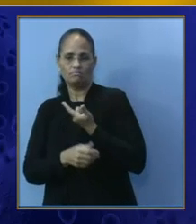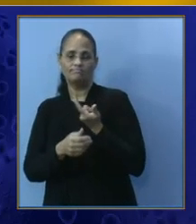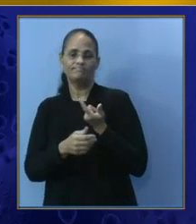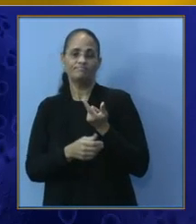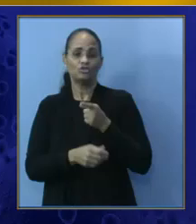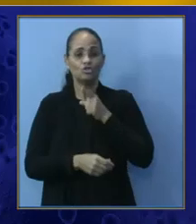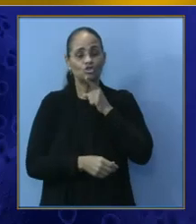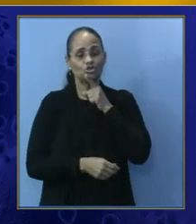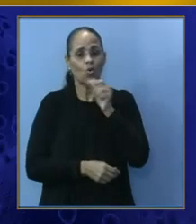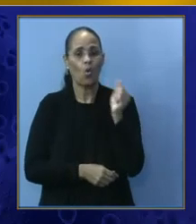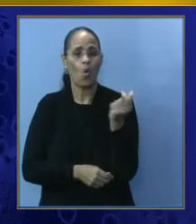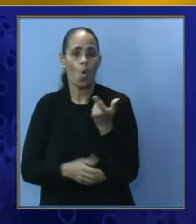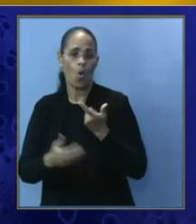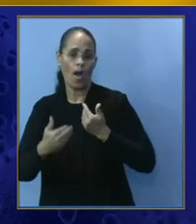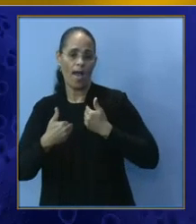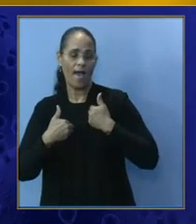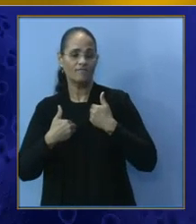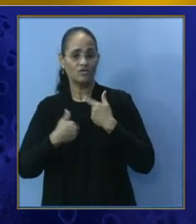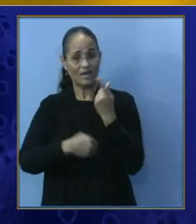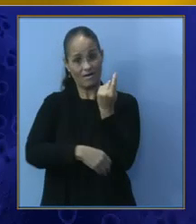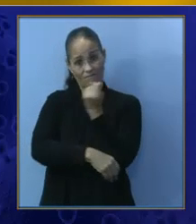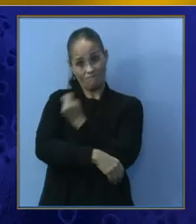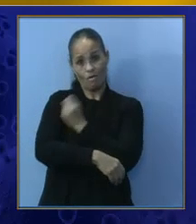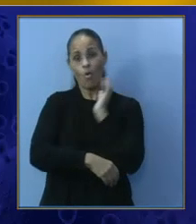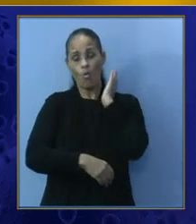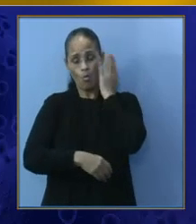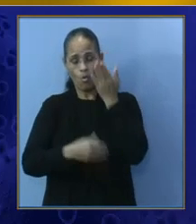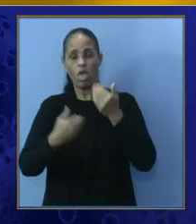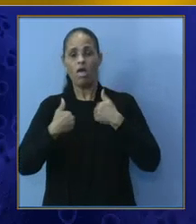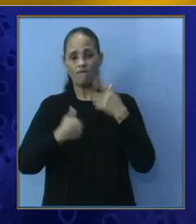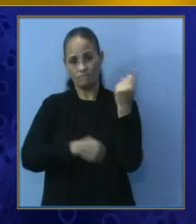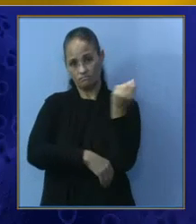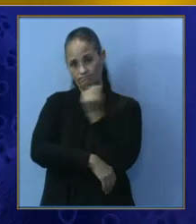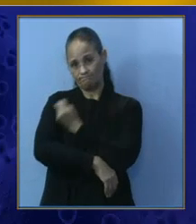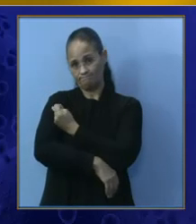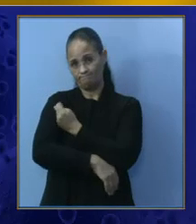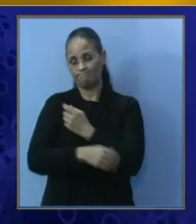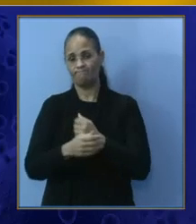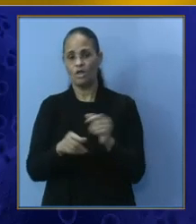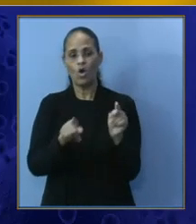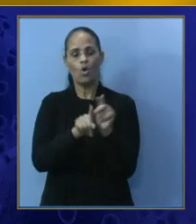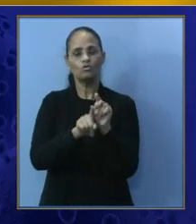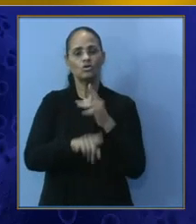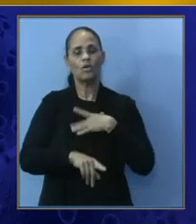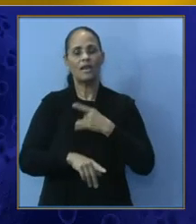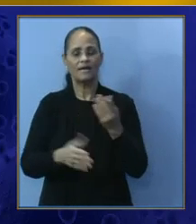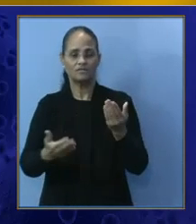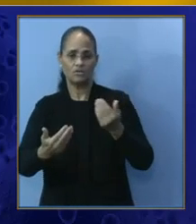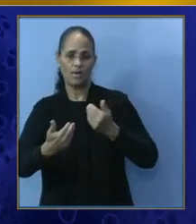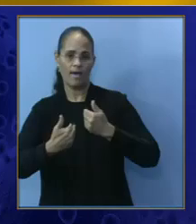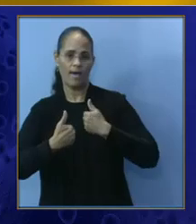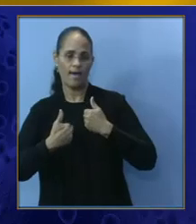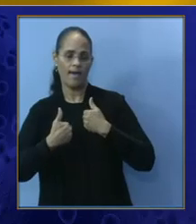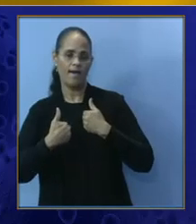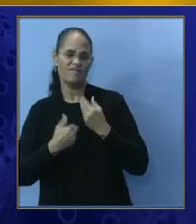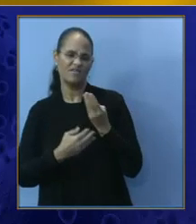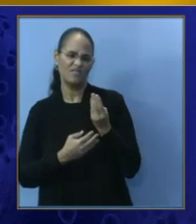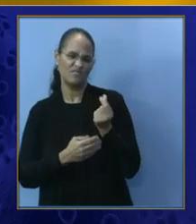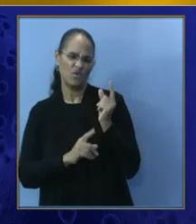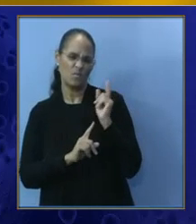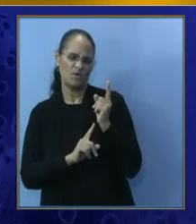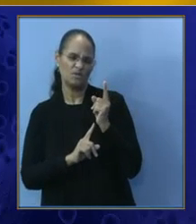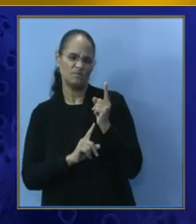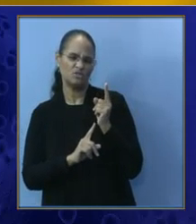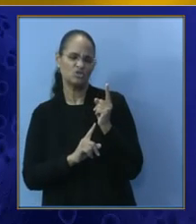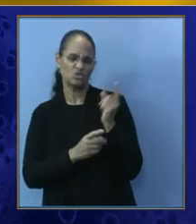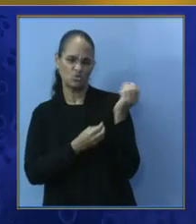to ensure everyone who wants to get vaccinated will get a vaccination. I also would like to spend a few moments to just briefly